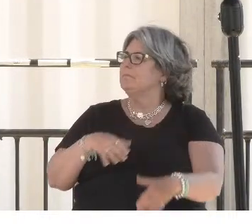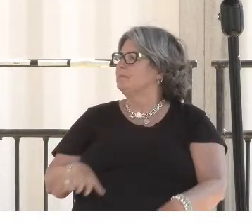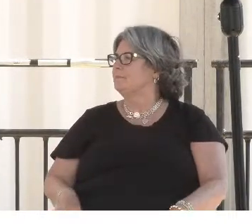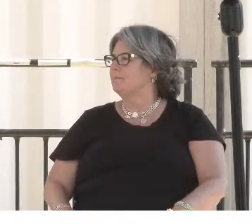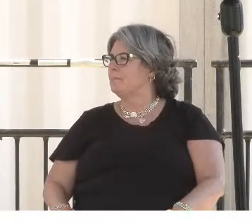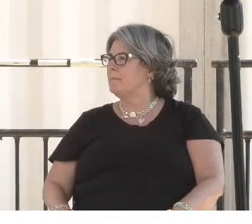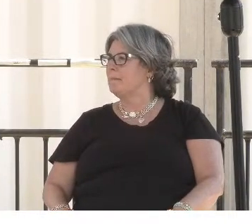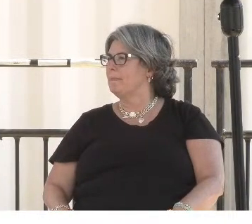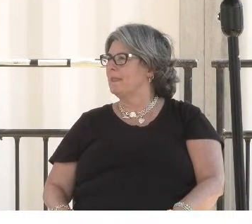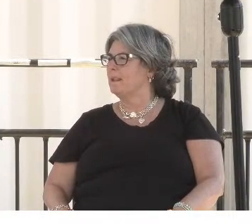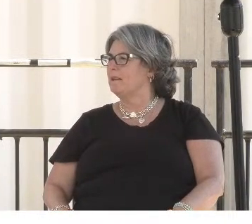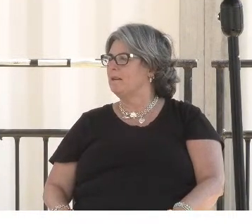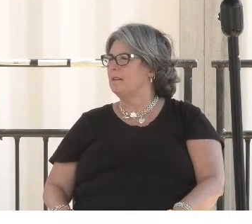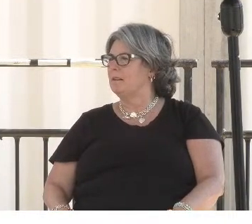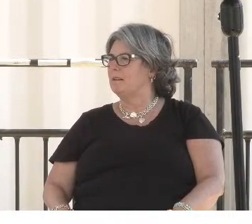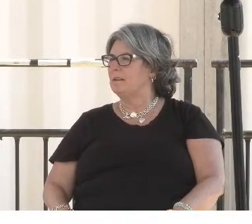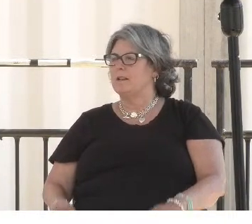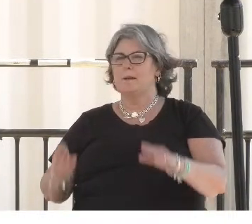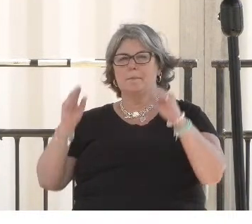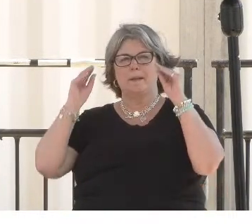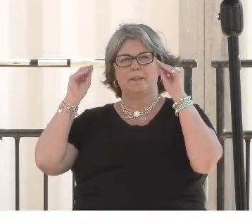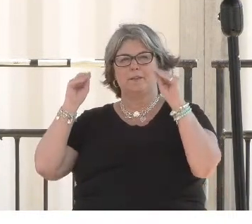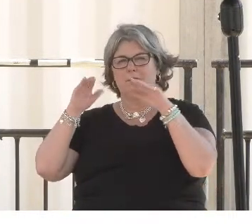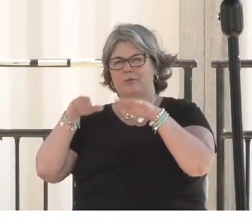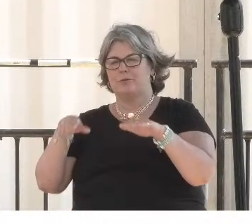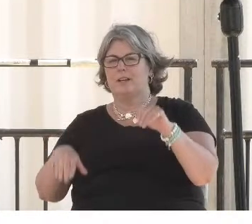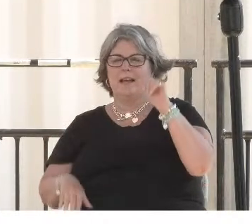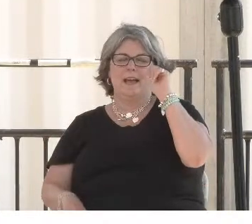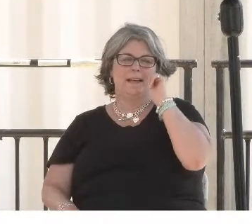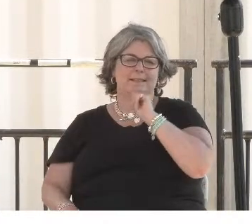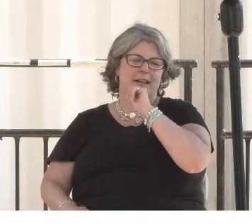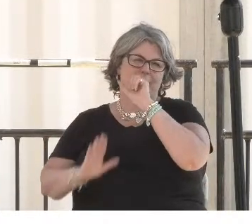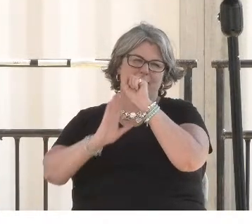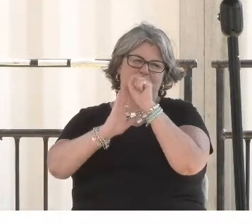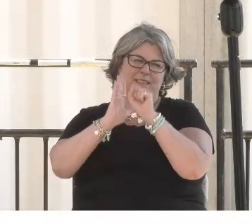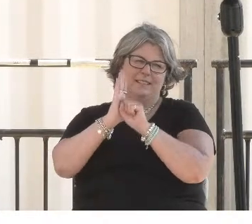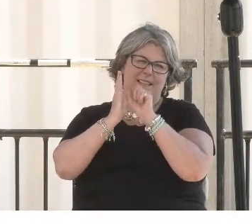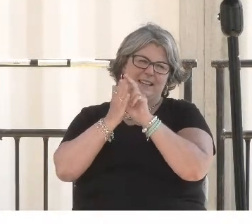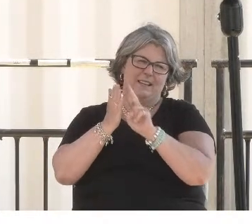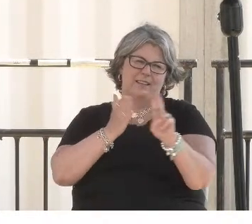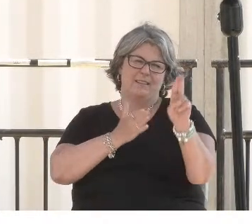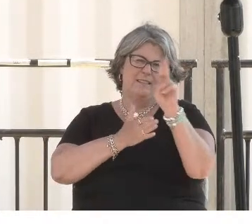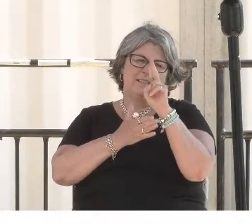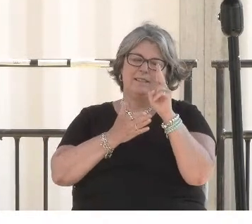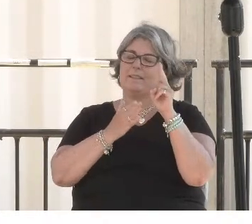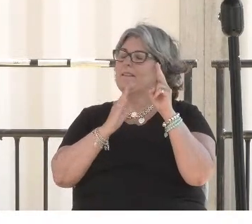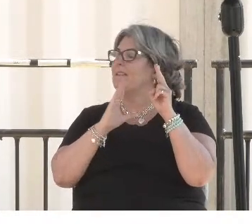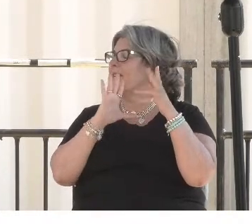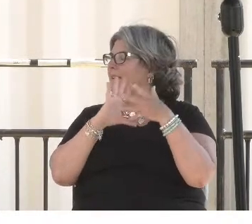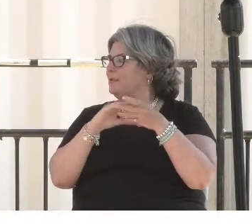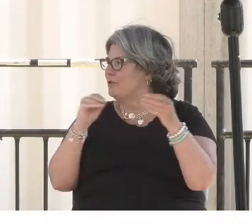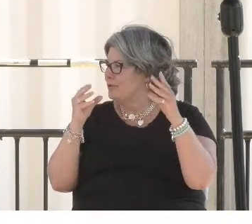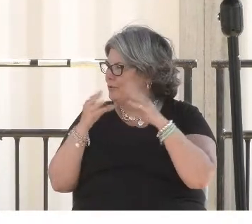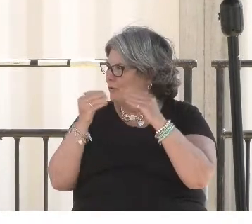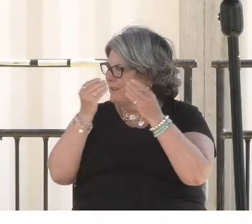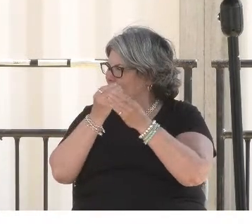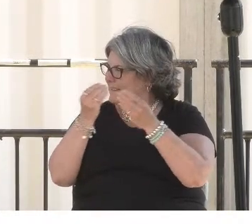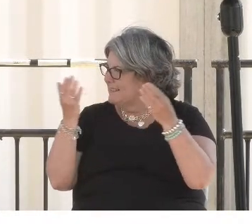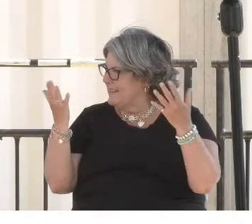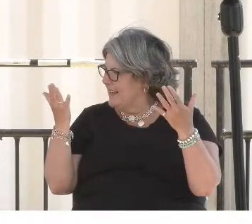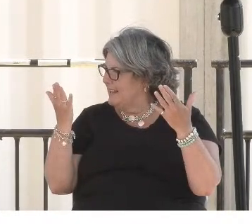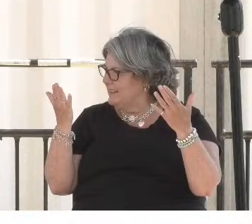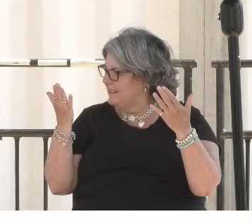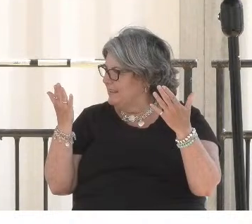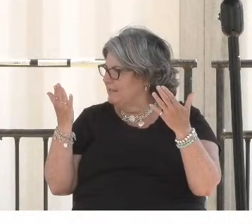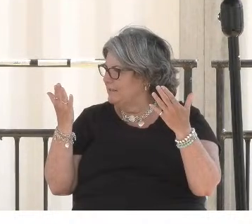But what has been as you teach your kids at Arizona State, what are the most effective storytelling devices on how to get this